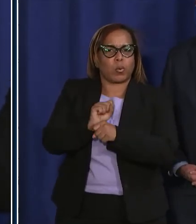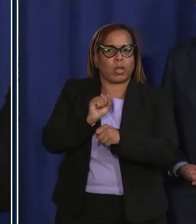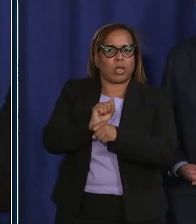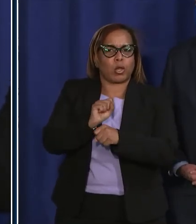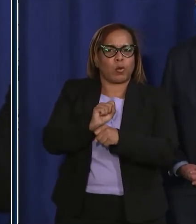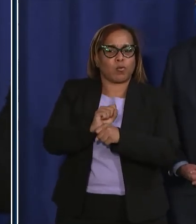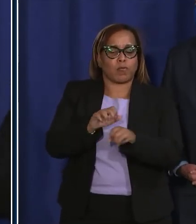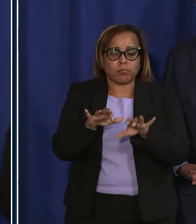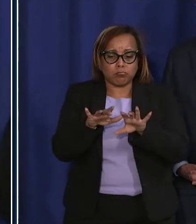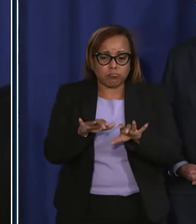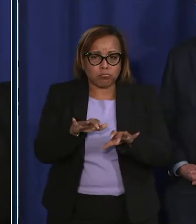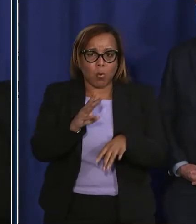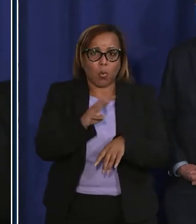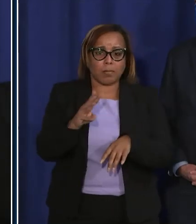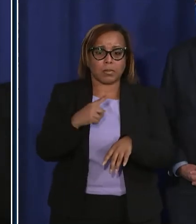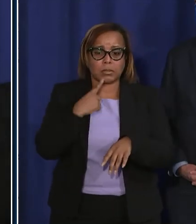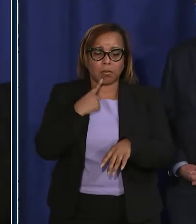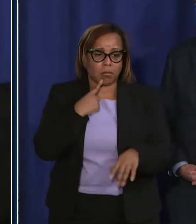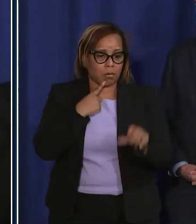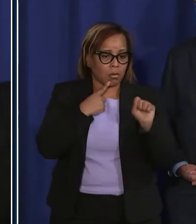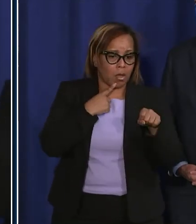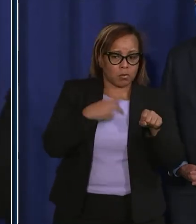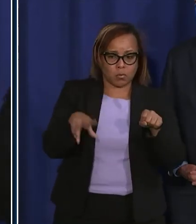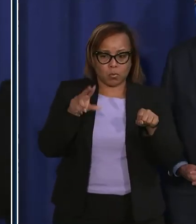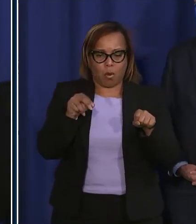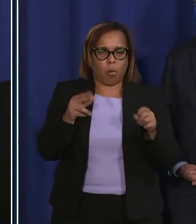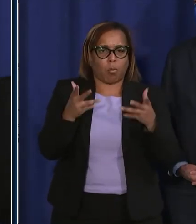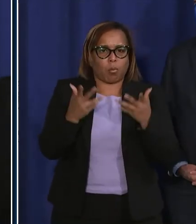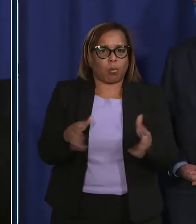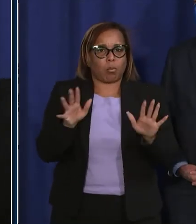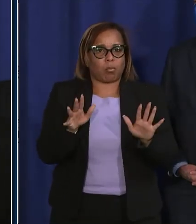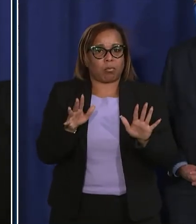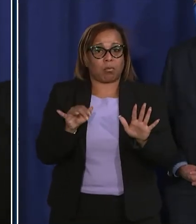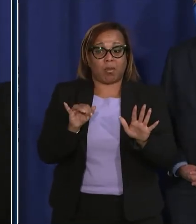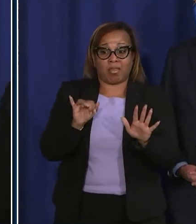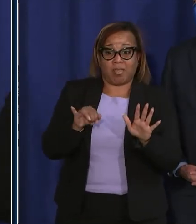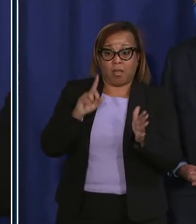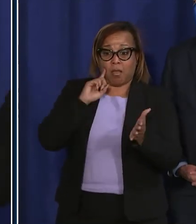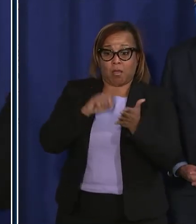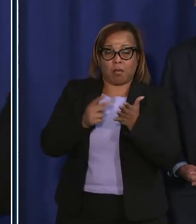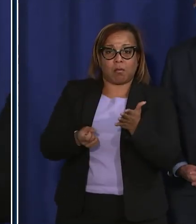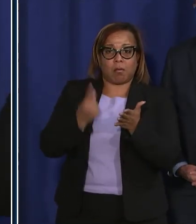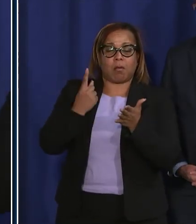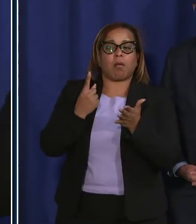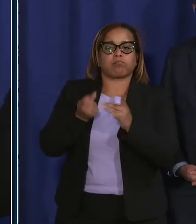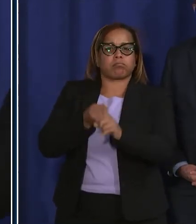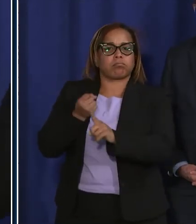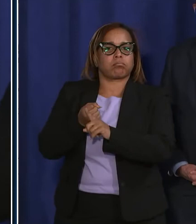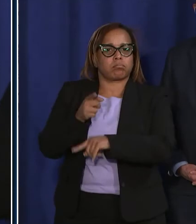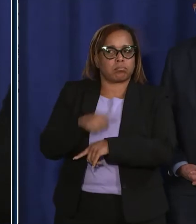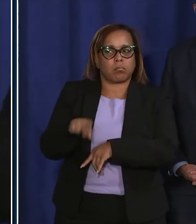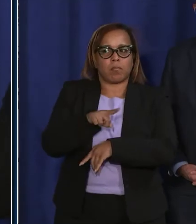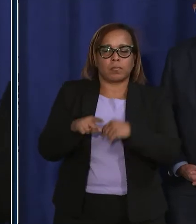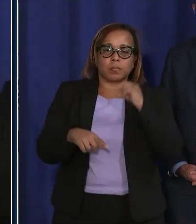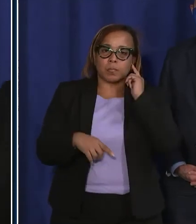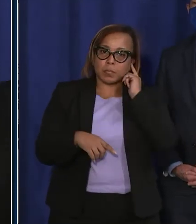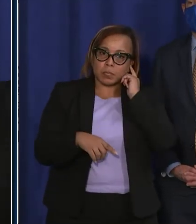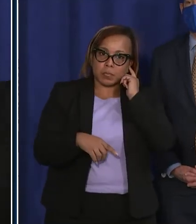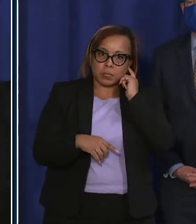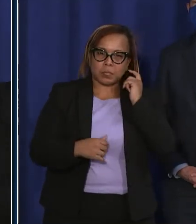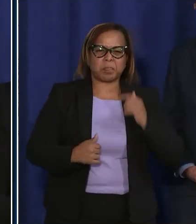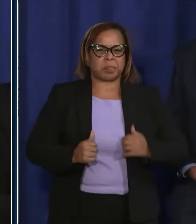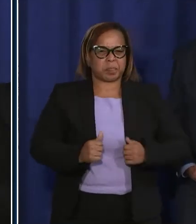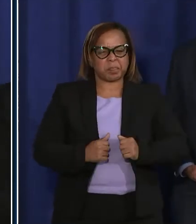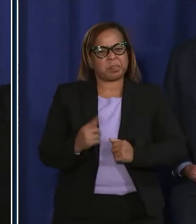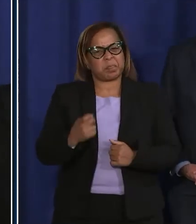website and saying yes or no. And I think that recognition is starting to occur to folks. Just to follow up, though,